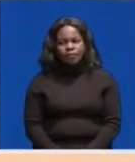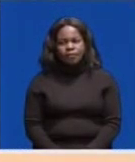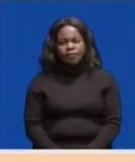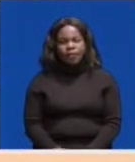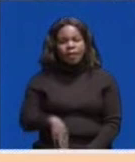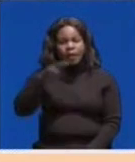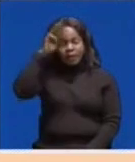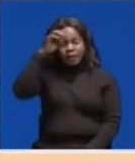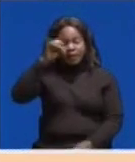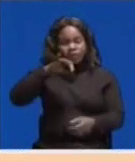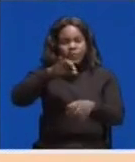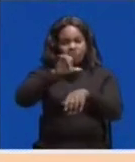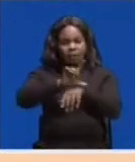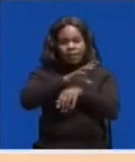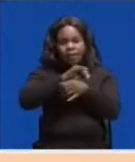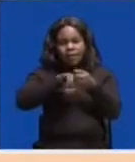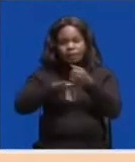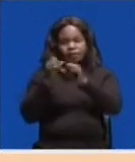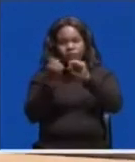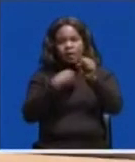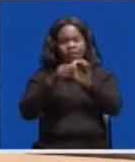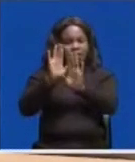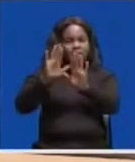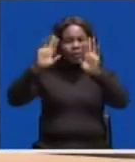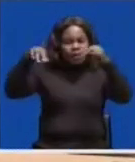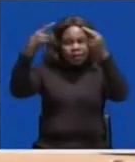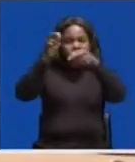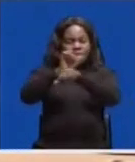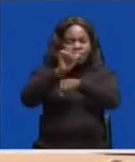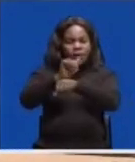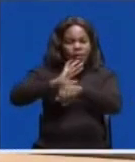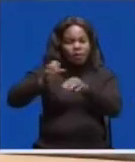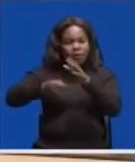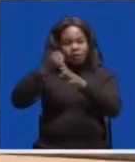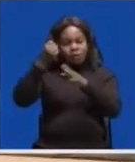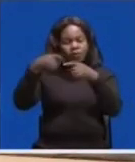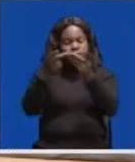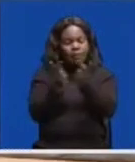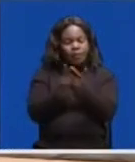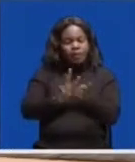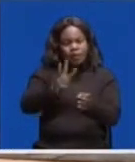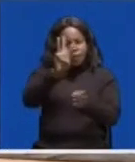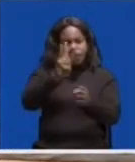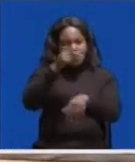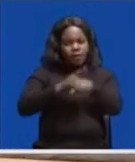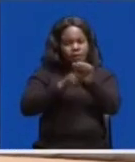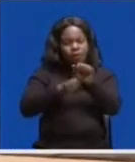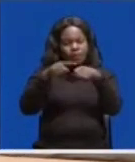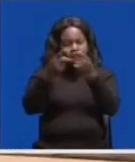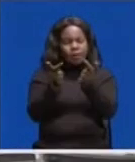And Ministry of Labour and Social Security has suspended rehabilitation works at a shopping mall around Woodland Stadium in